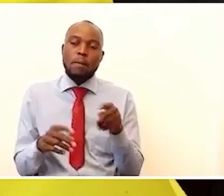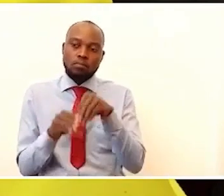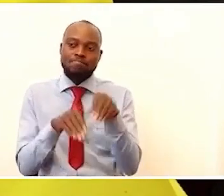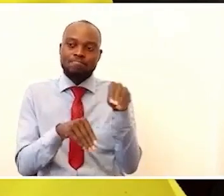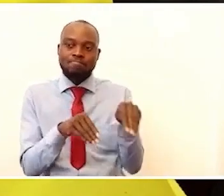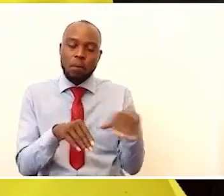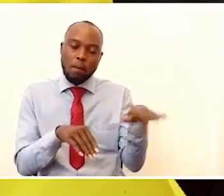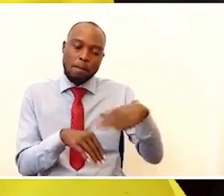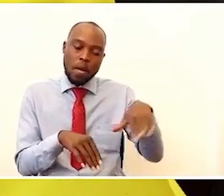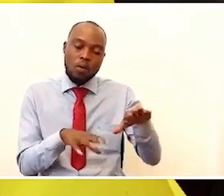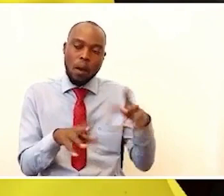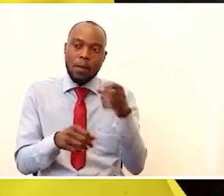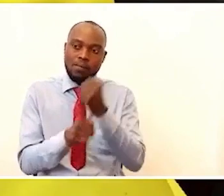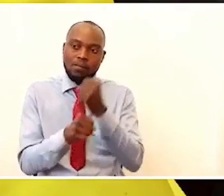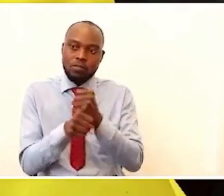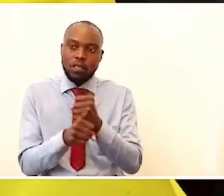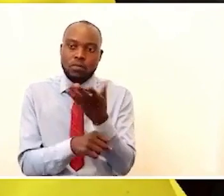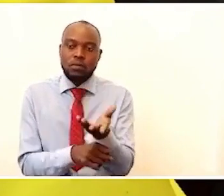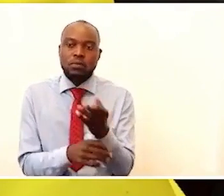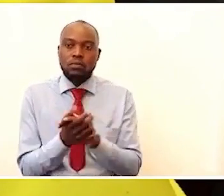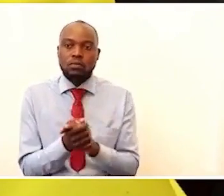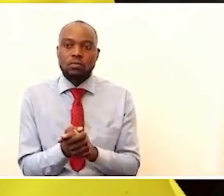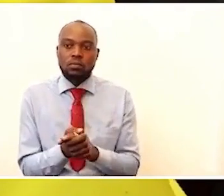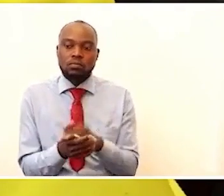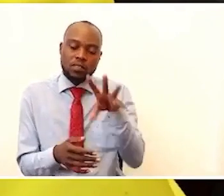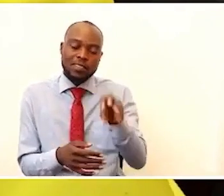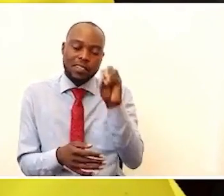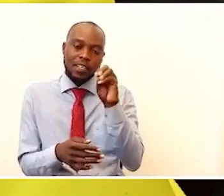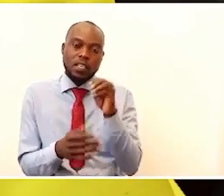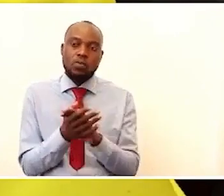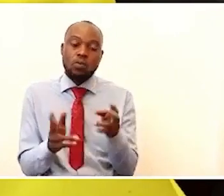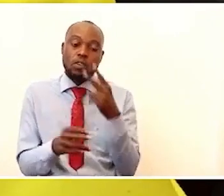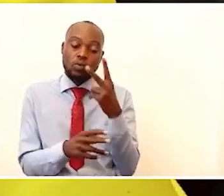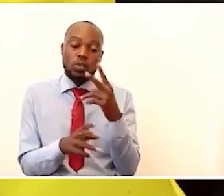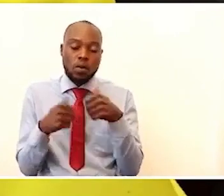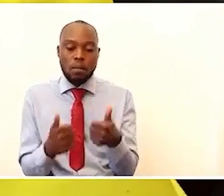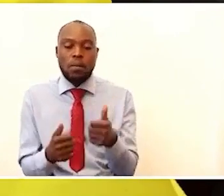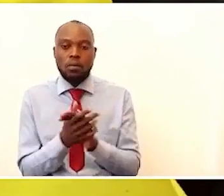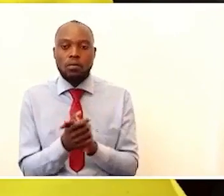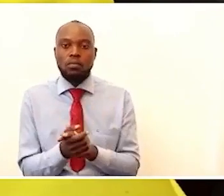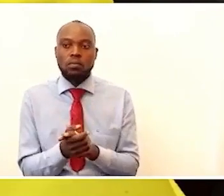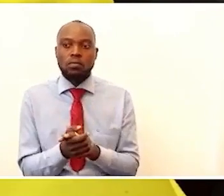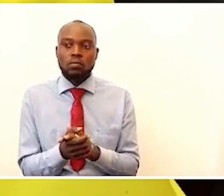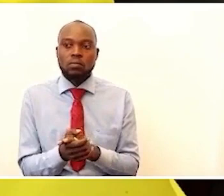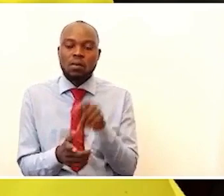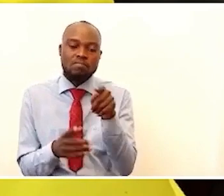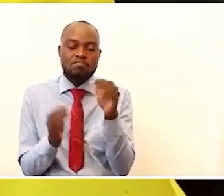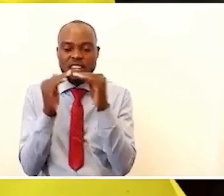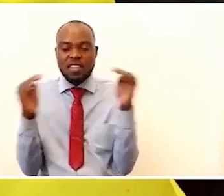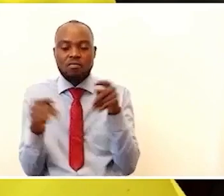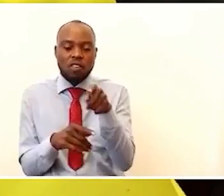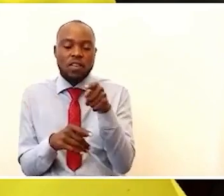where women's work is going to be taken into account is shrinking. So how do we, at this level, start looking